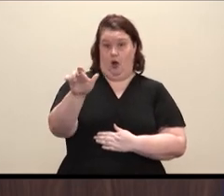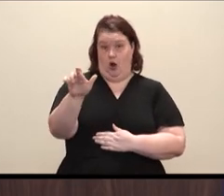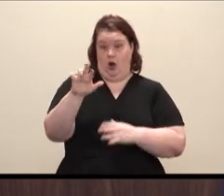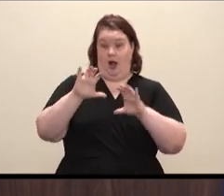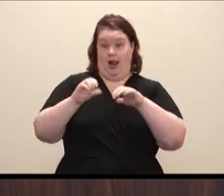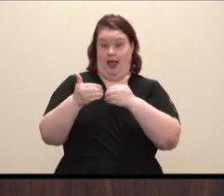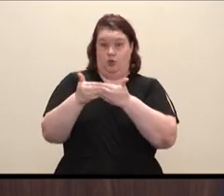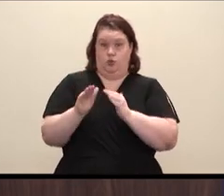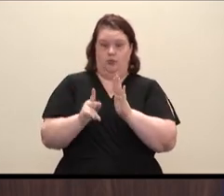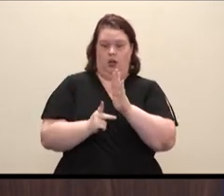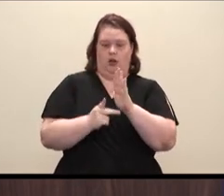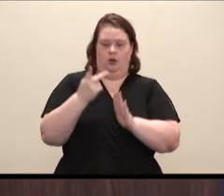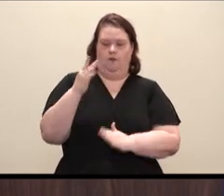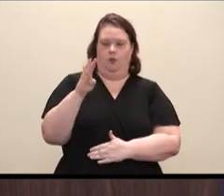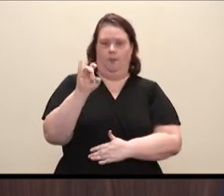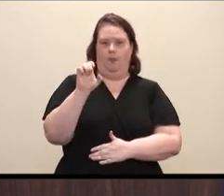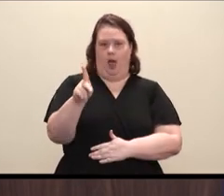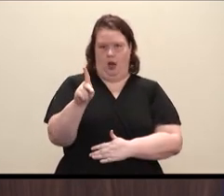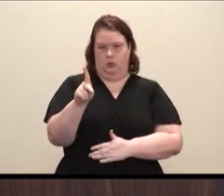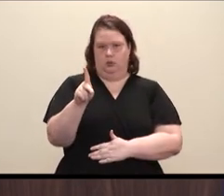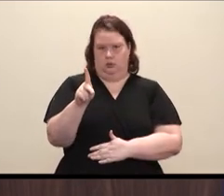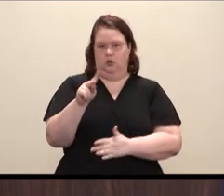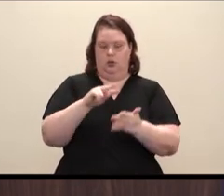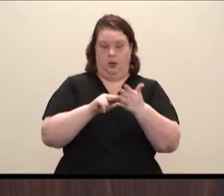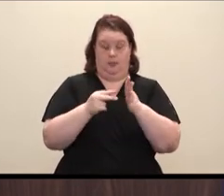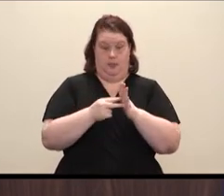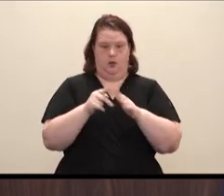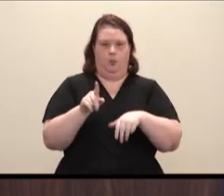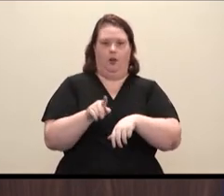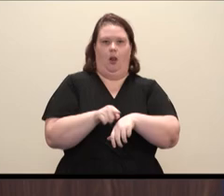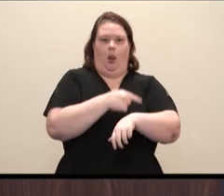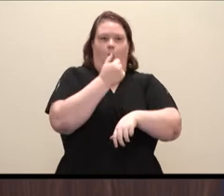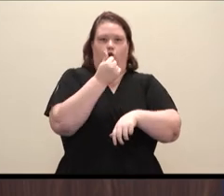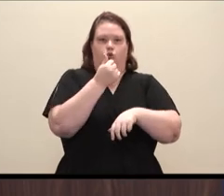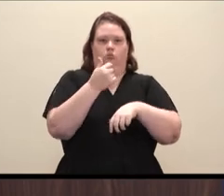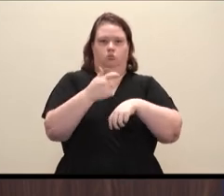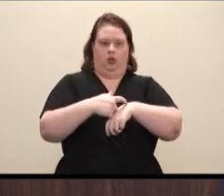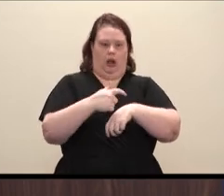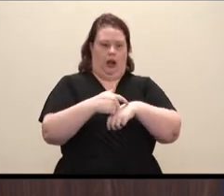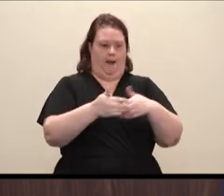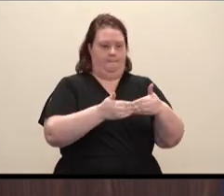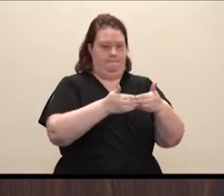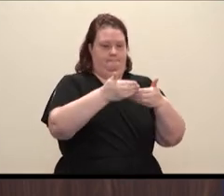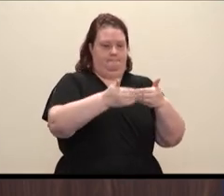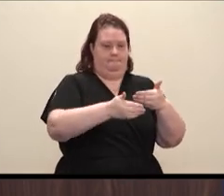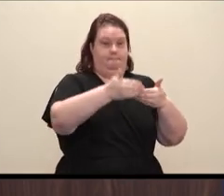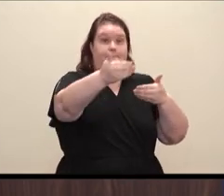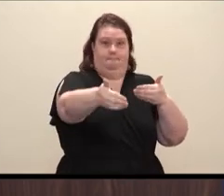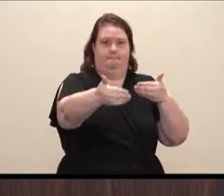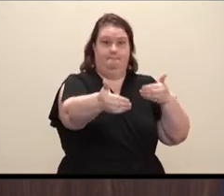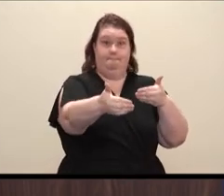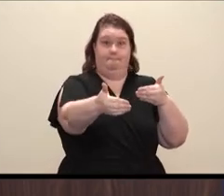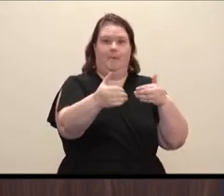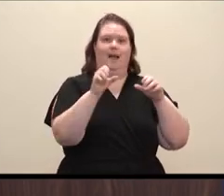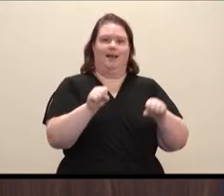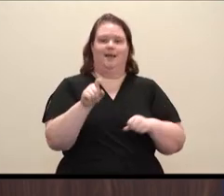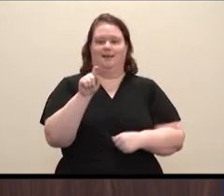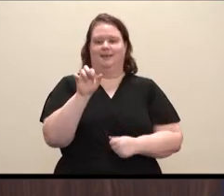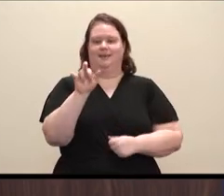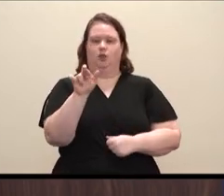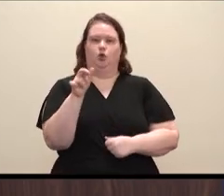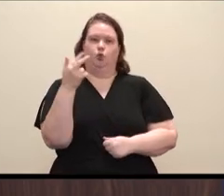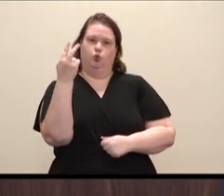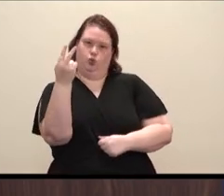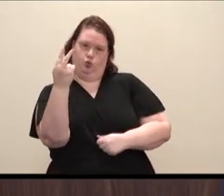be a bit longer. And that will provide teachers time to do some tier two instruction within their